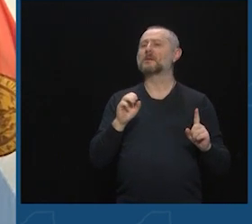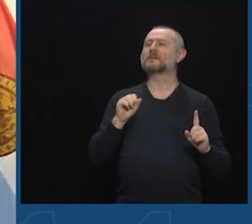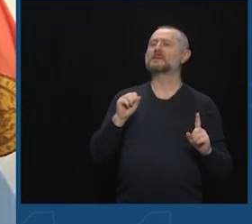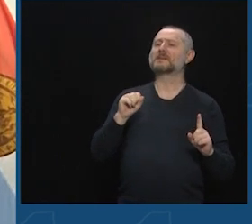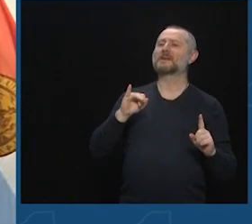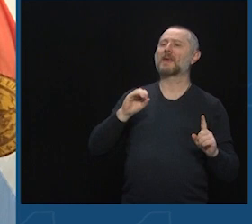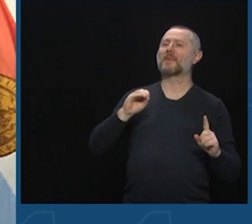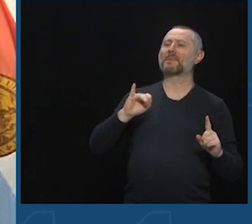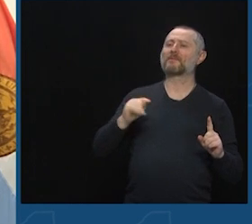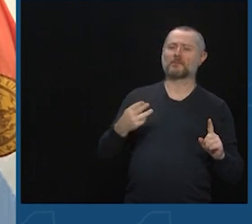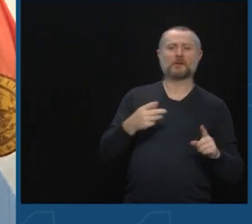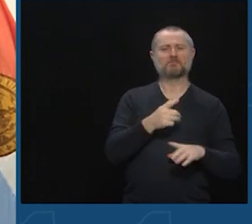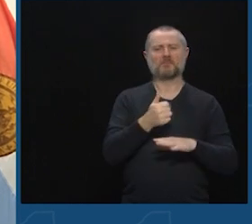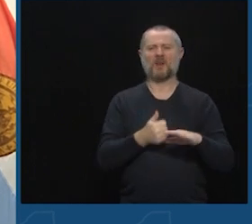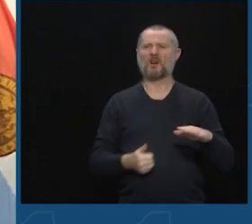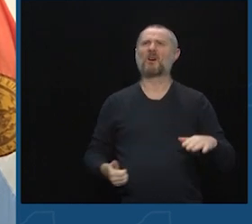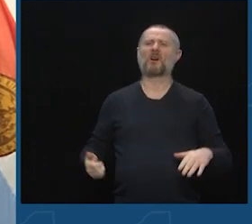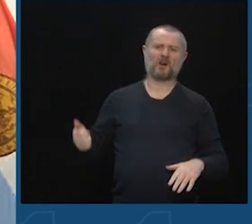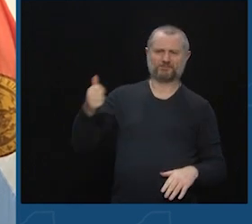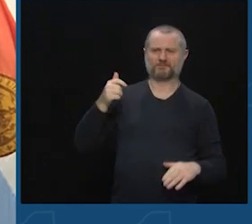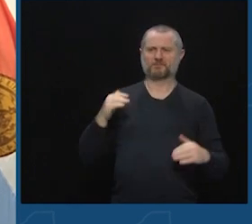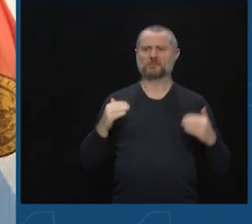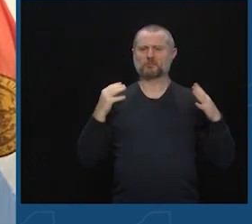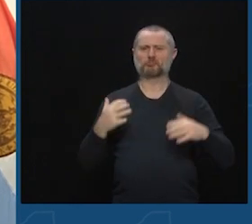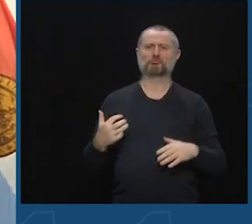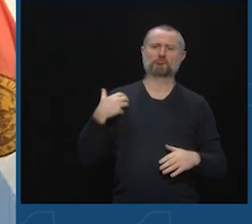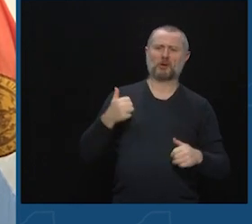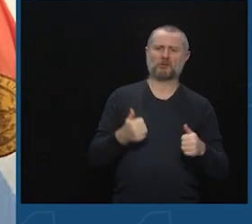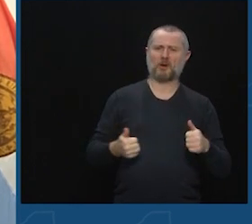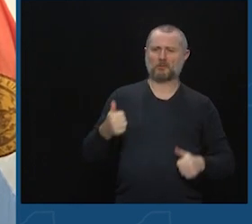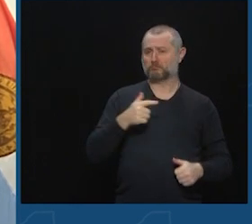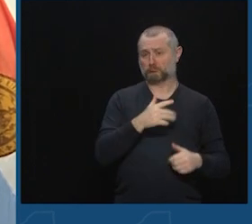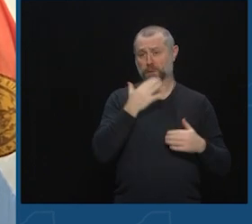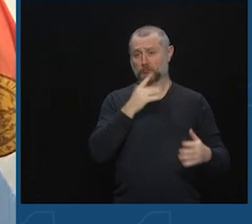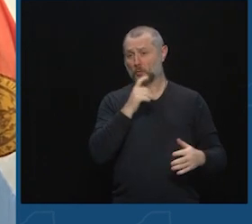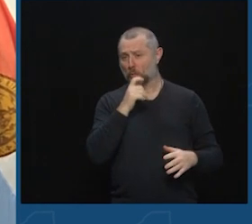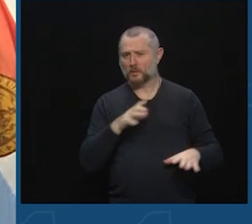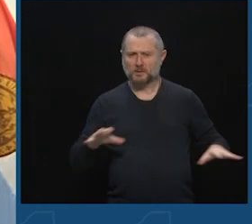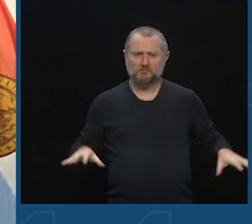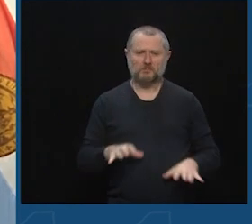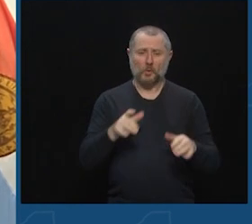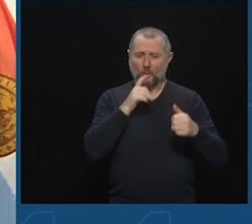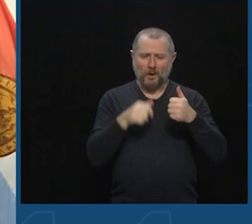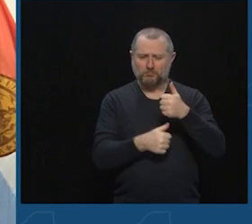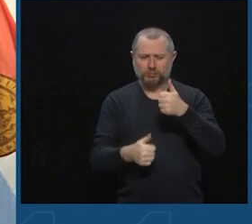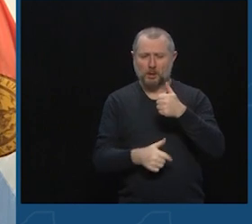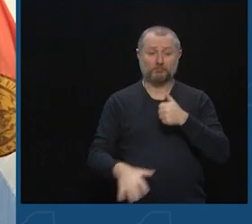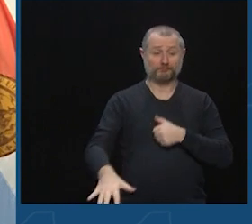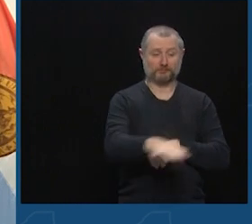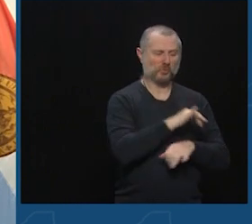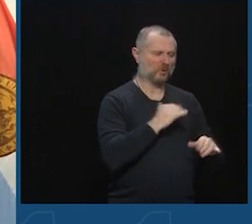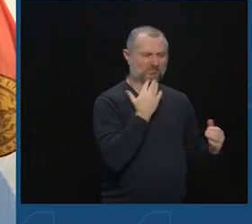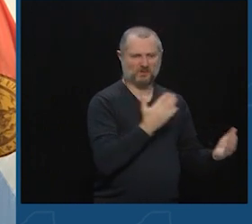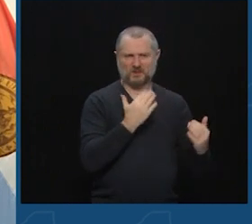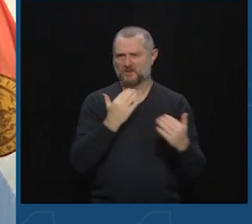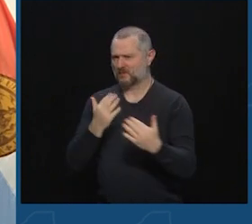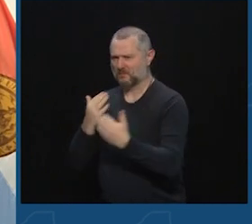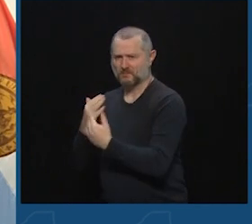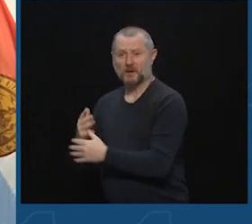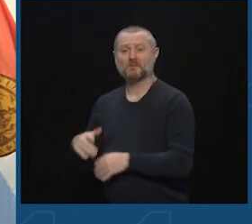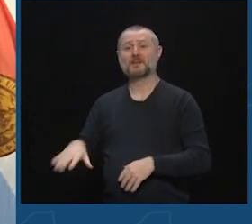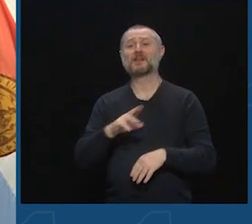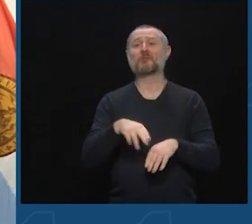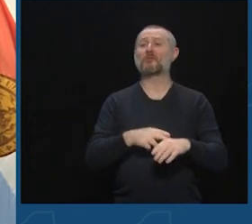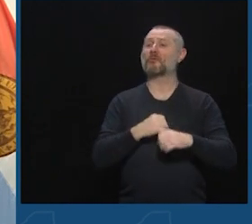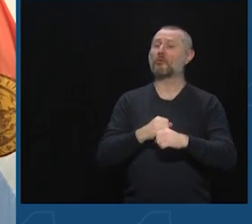and women, that I had a chance to personally thank, go up to them and show my appreciation. They are there on a moment's